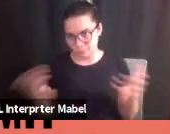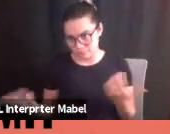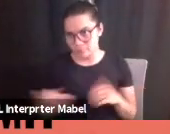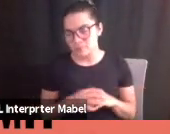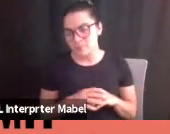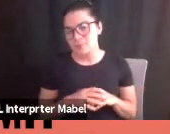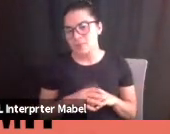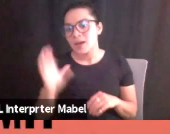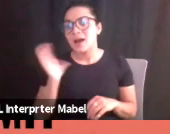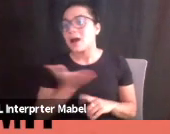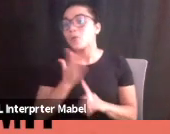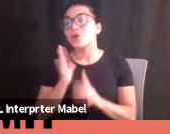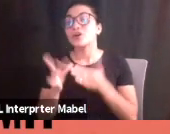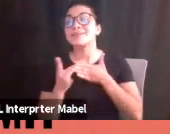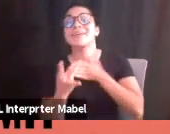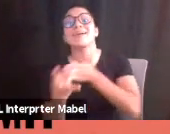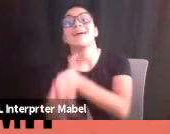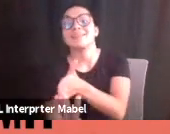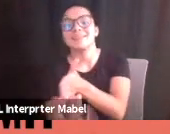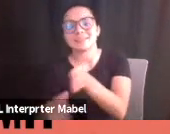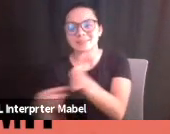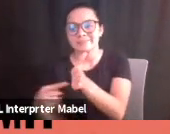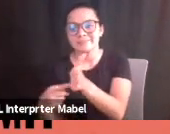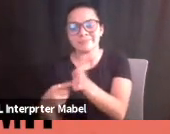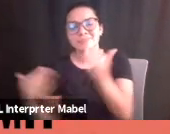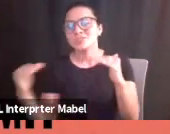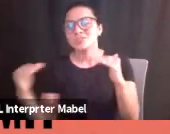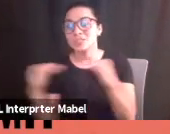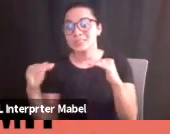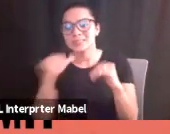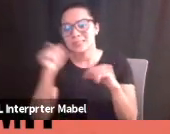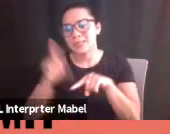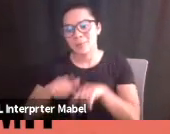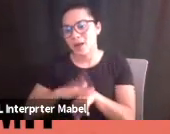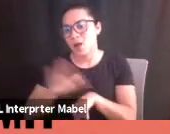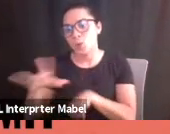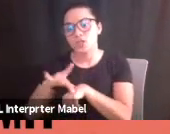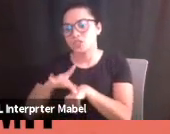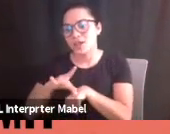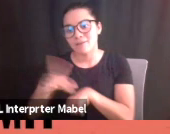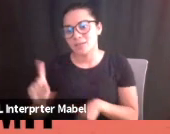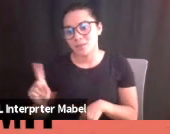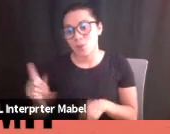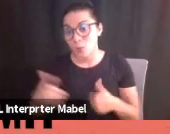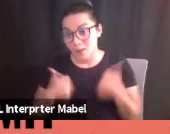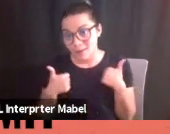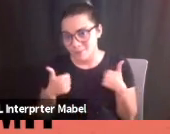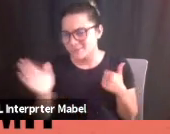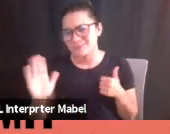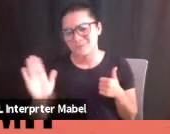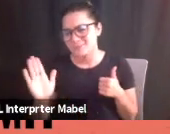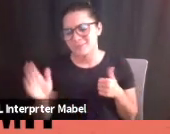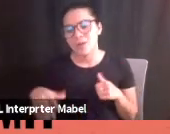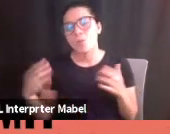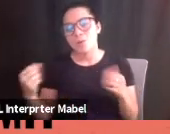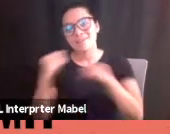North Star is the motto that justice should not depend on geography. So we're fighting every day to make sure that happens in the